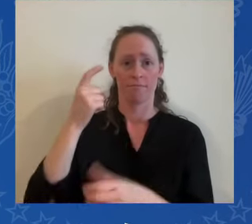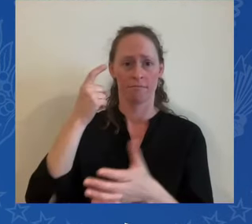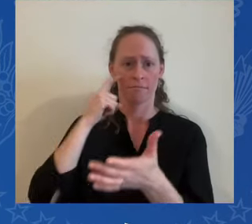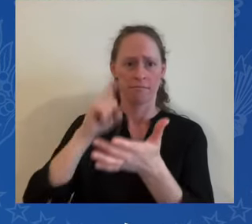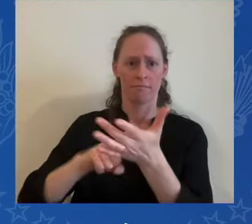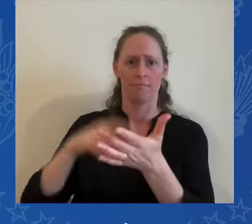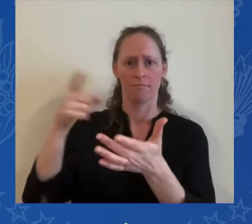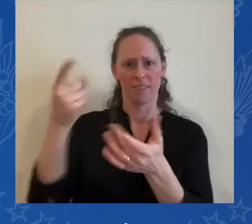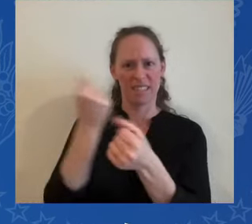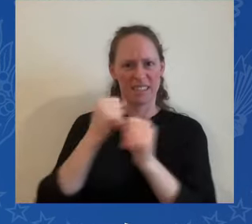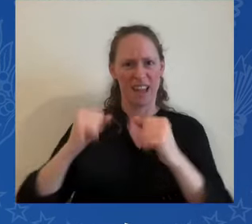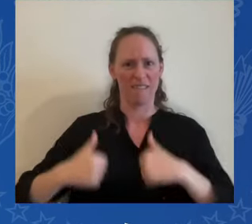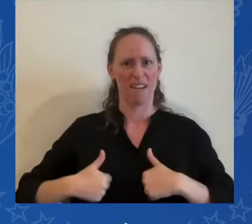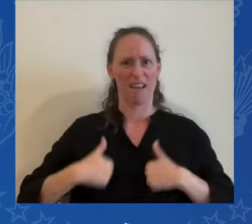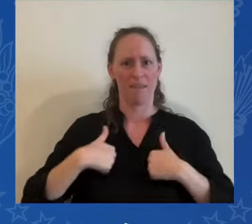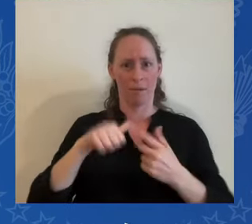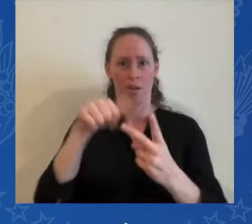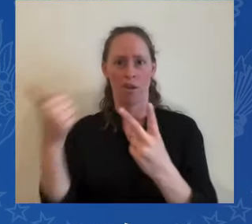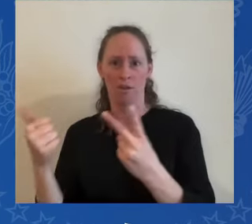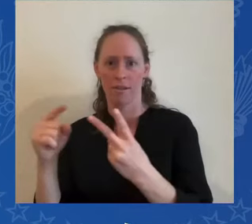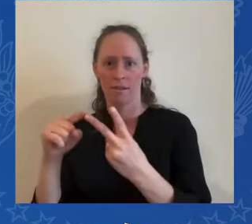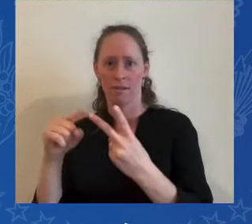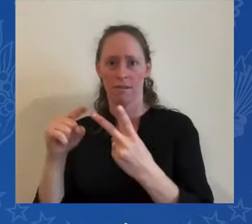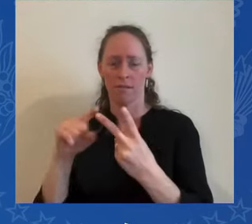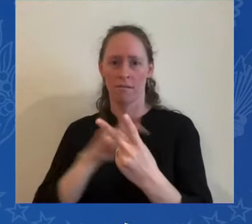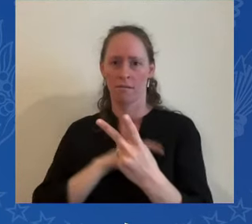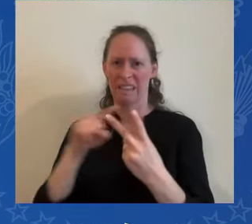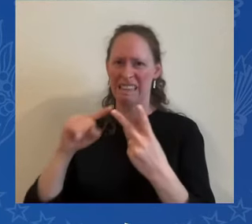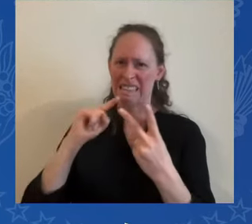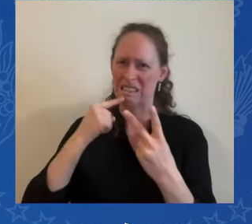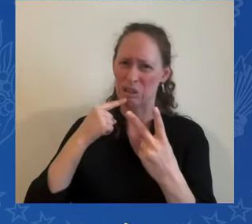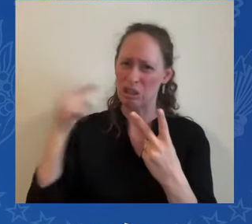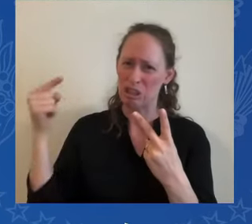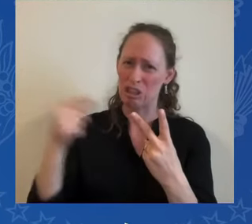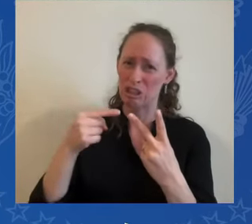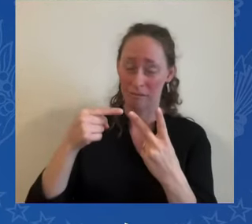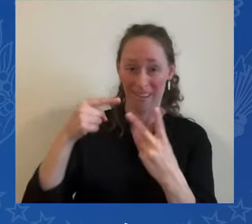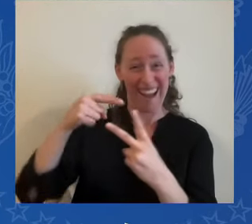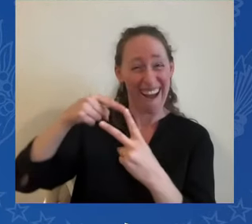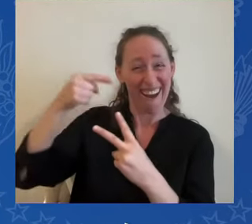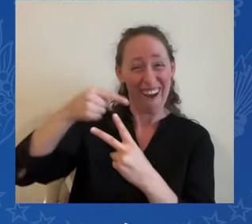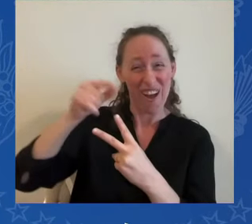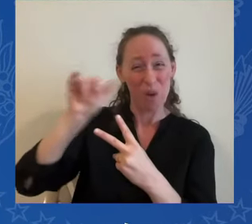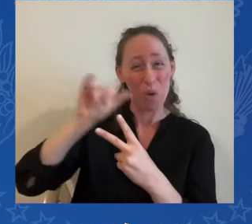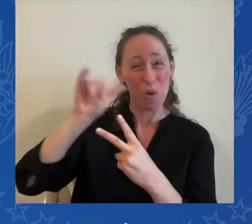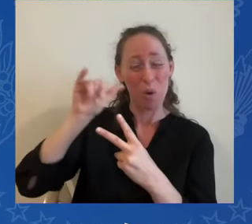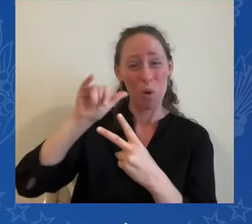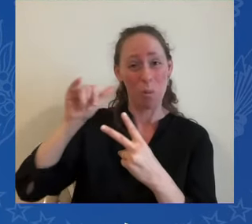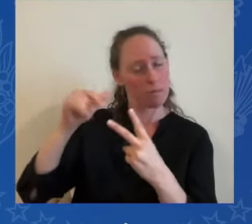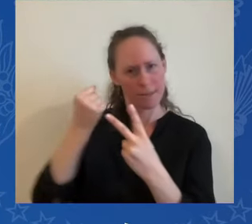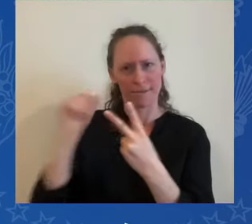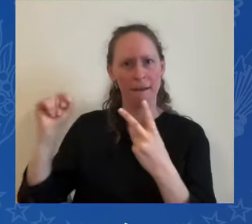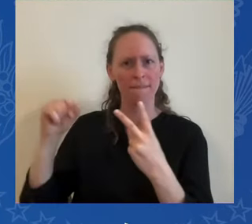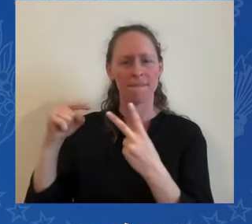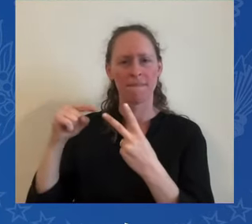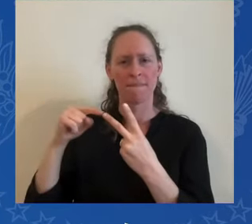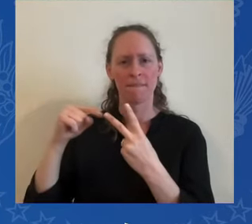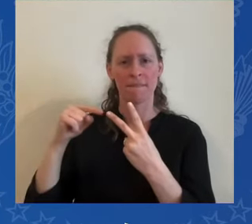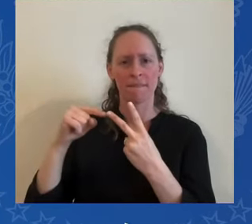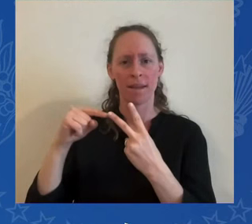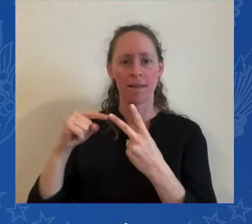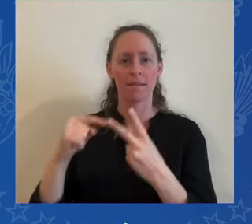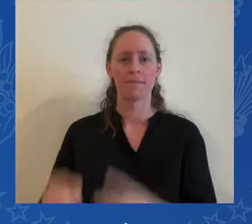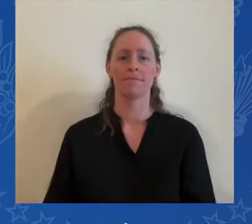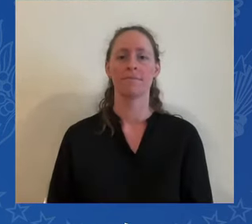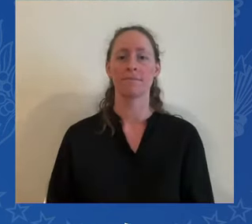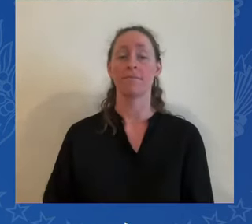wounded, persevering through his own injuries and under grave threat to his own life, Corporal Farmer displayed courage, poise, and